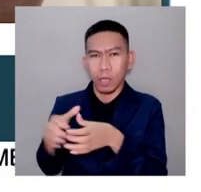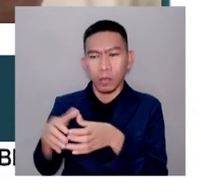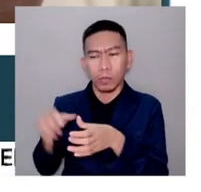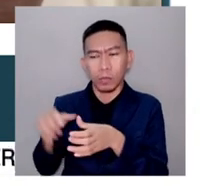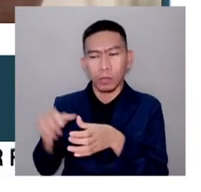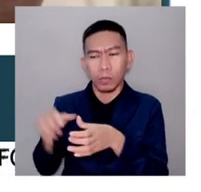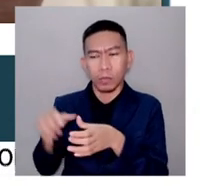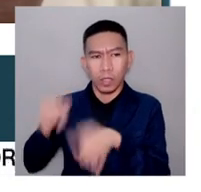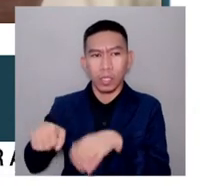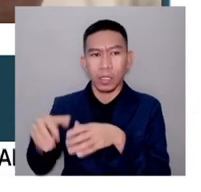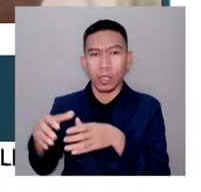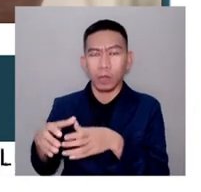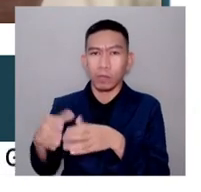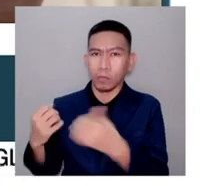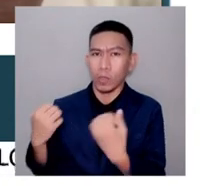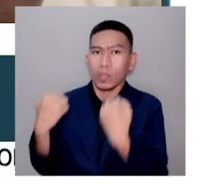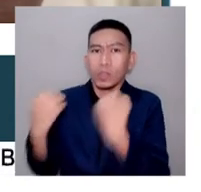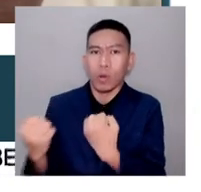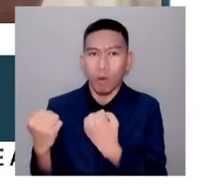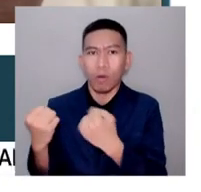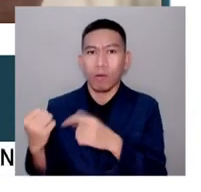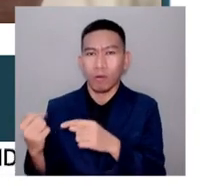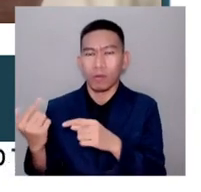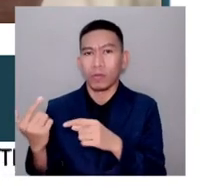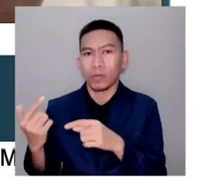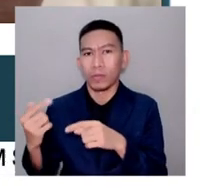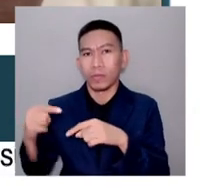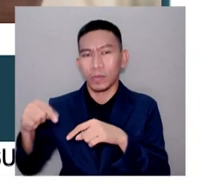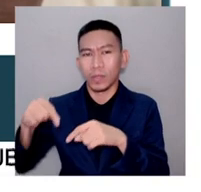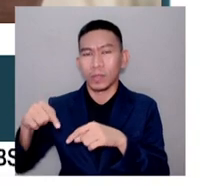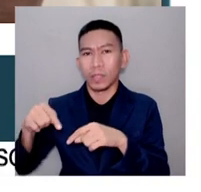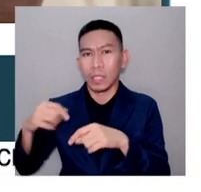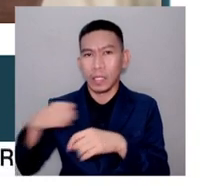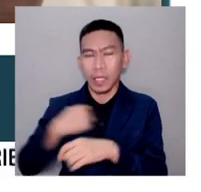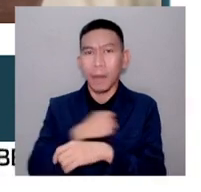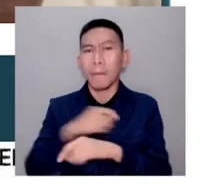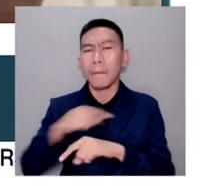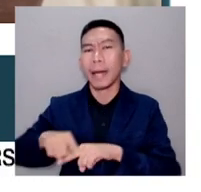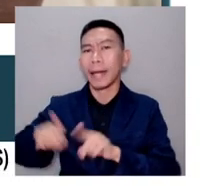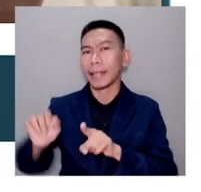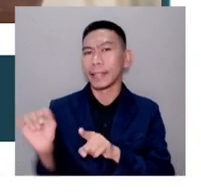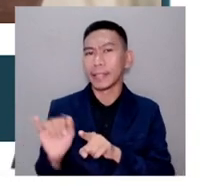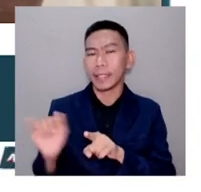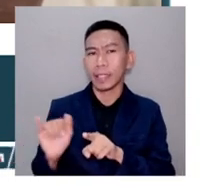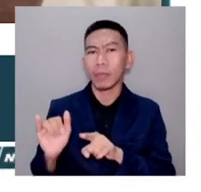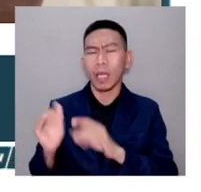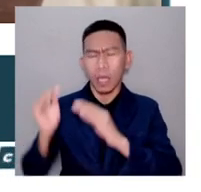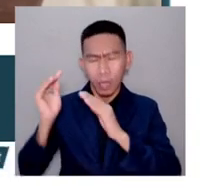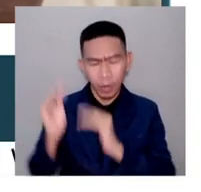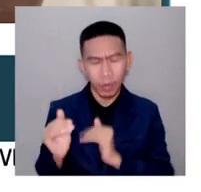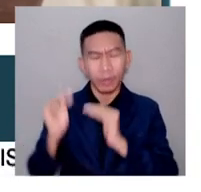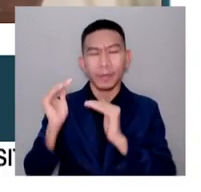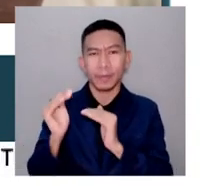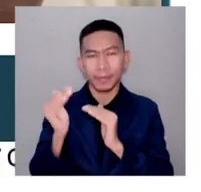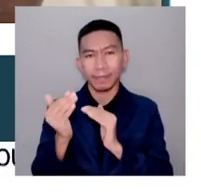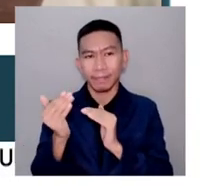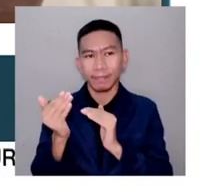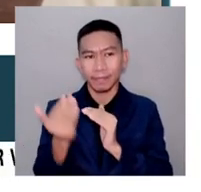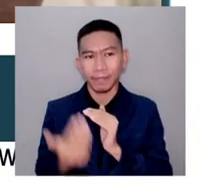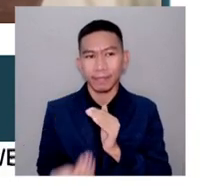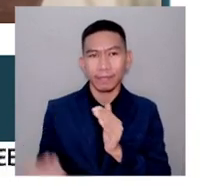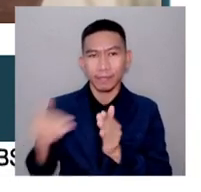the opposition outside the Senate, pero yung mas malawak na sana magkakaisa pang